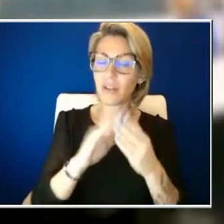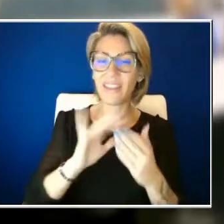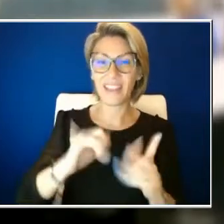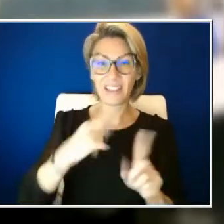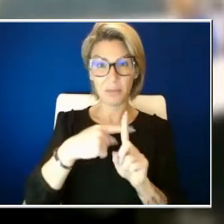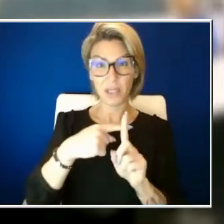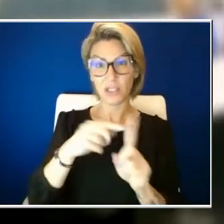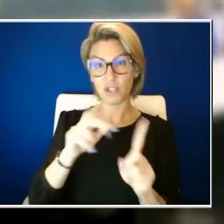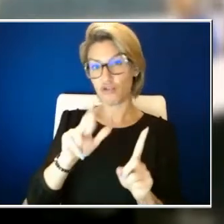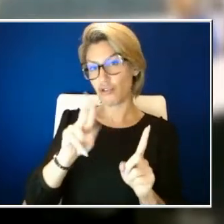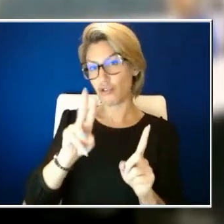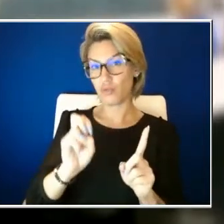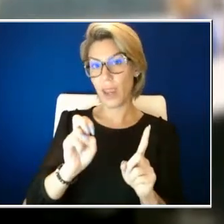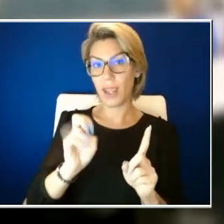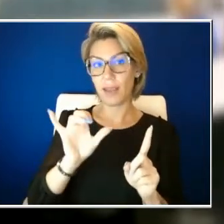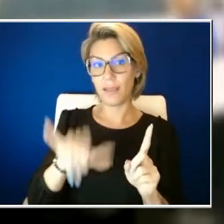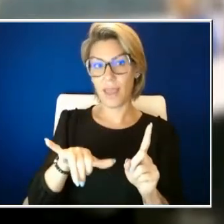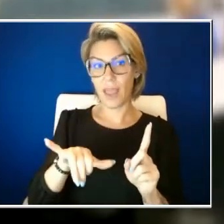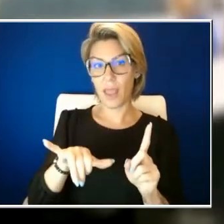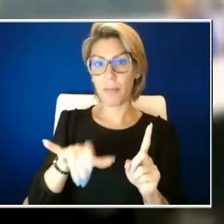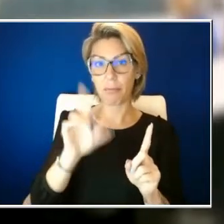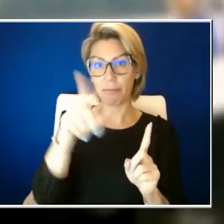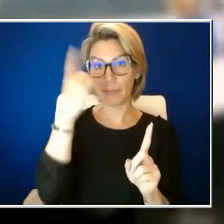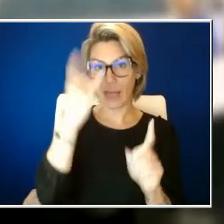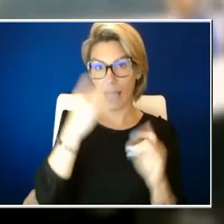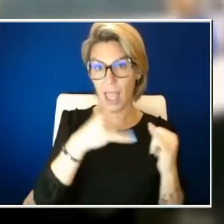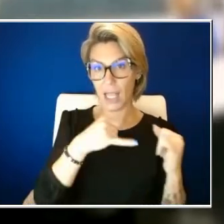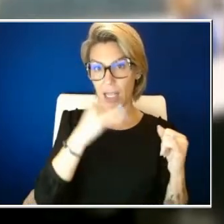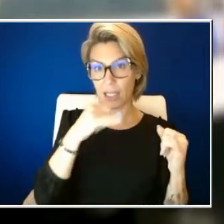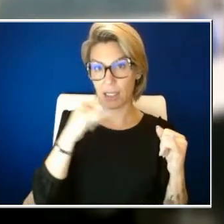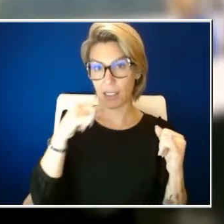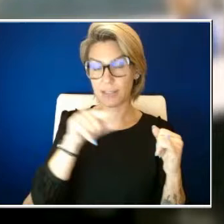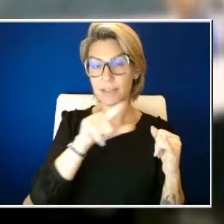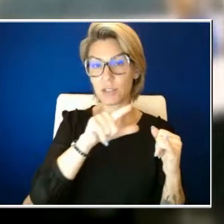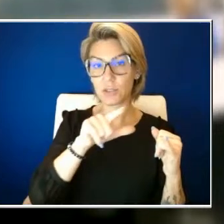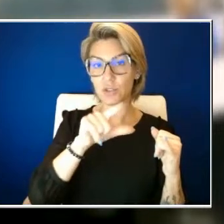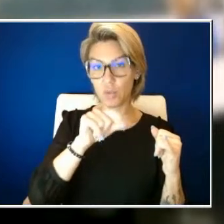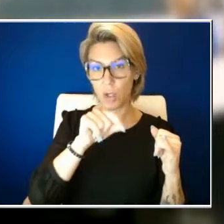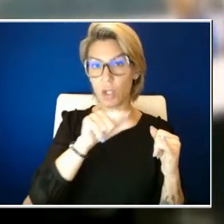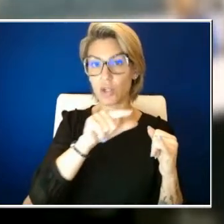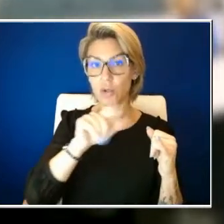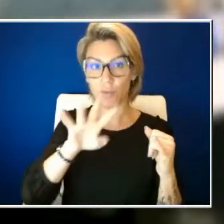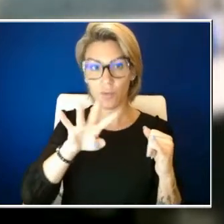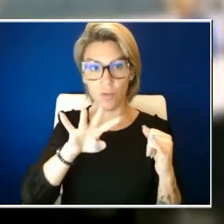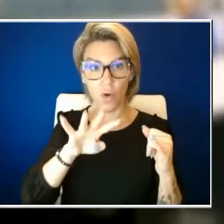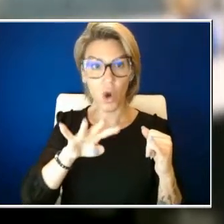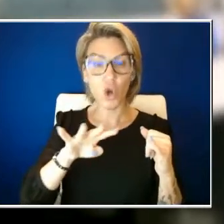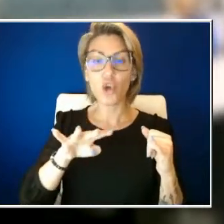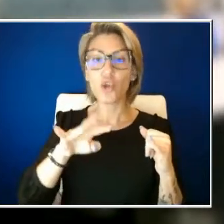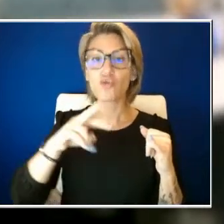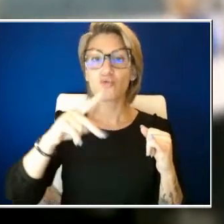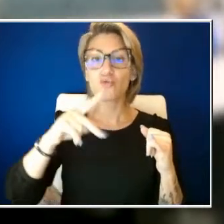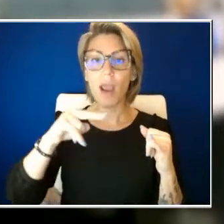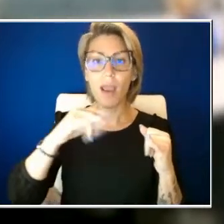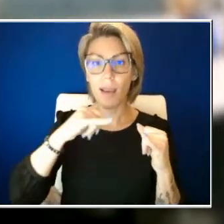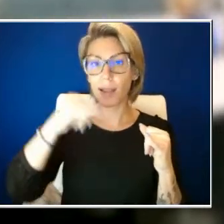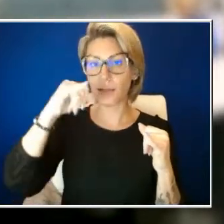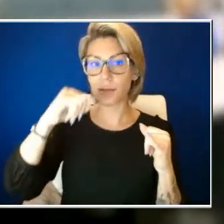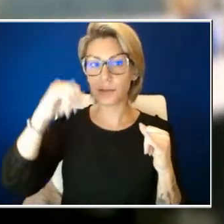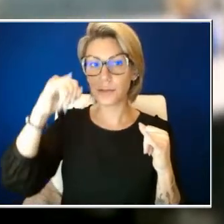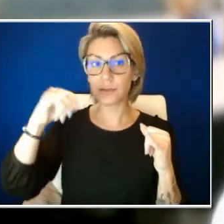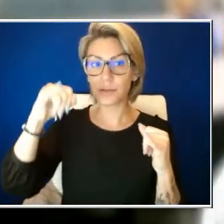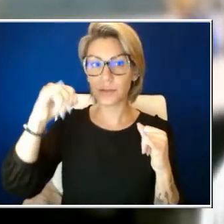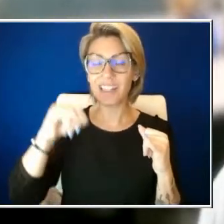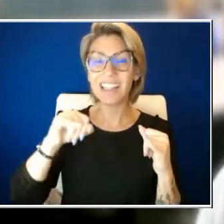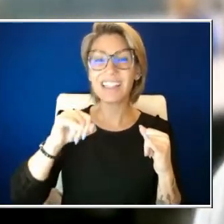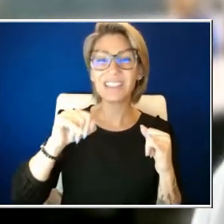Hospital. The black lines is 2024 and the gray line is 2023. And you can see we had a similar